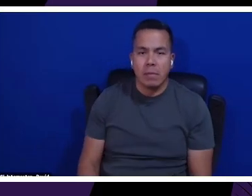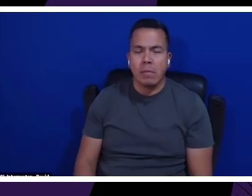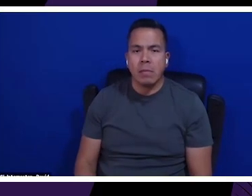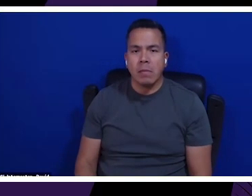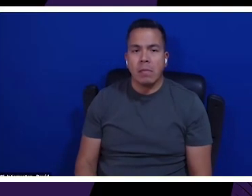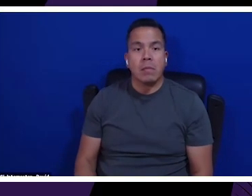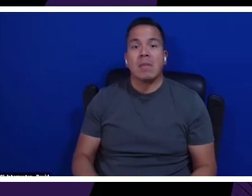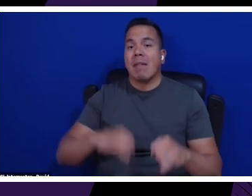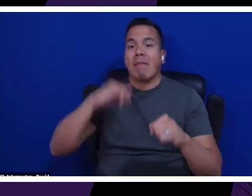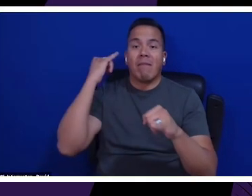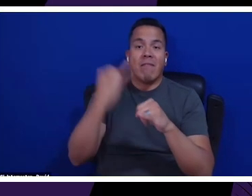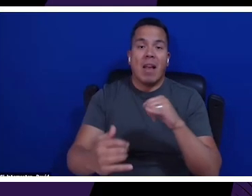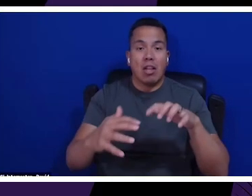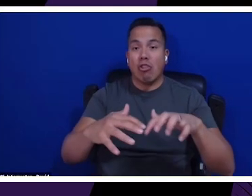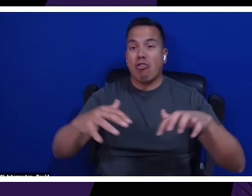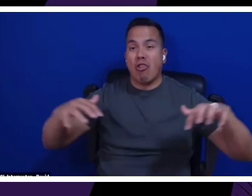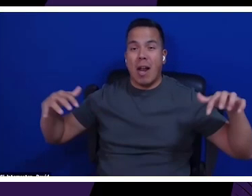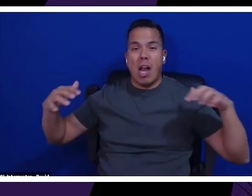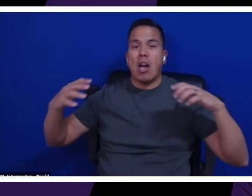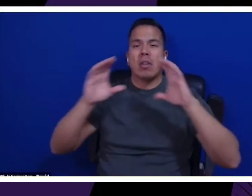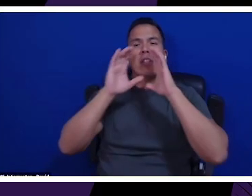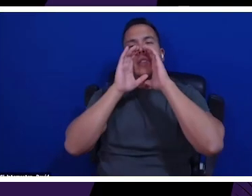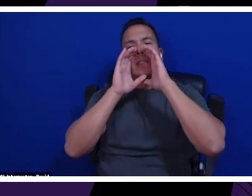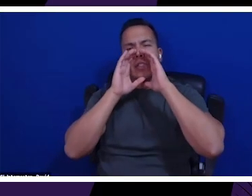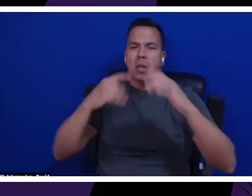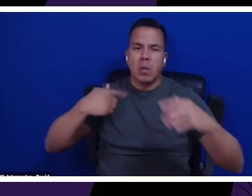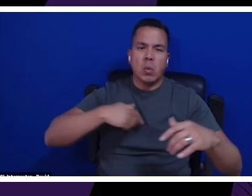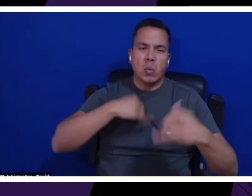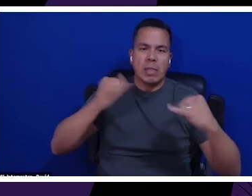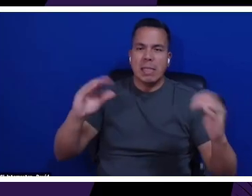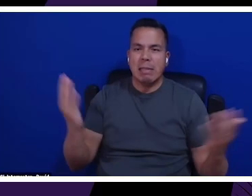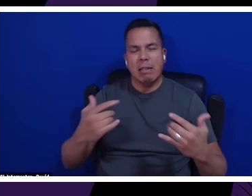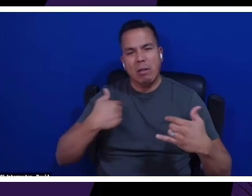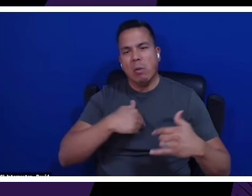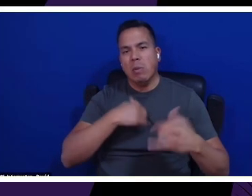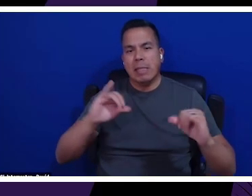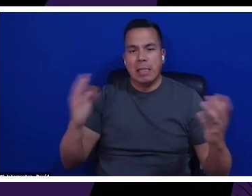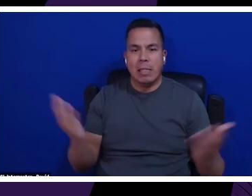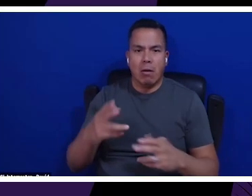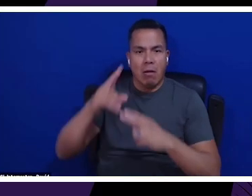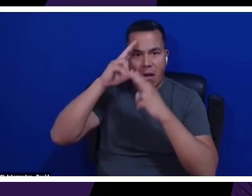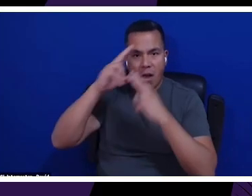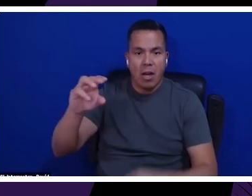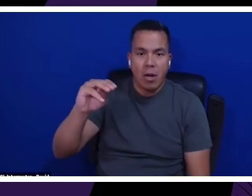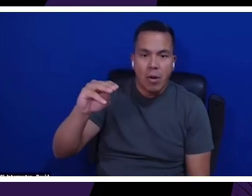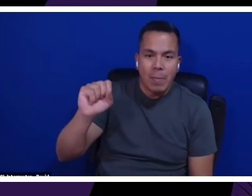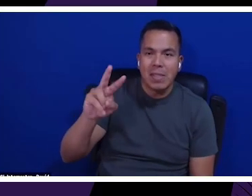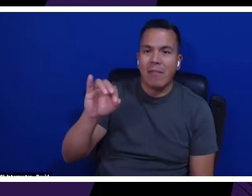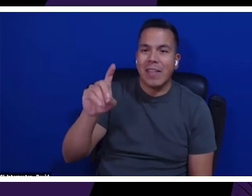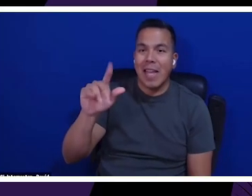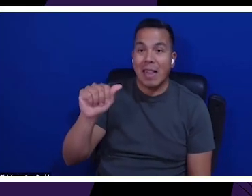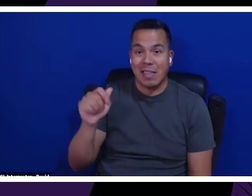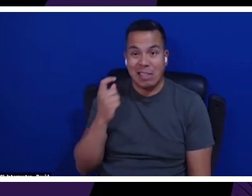And finally, the crowd erupts into chants shouting, "We're still here," while honoring Mrs. Vidalia, a woman who has recently been